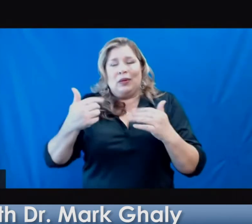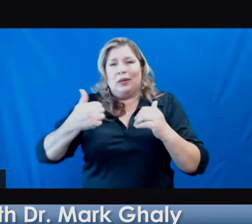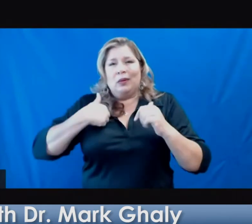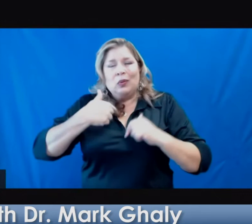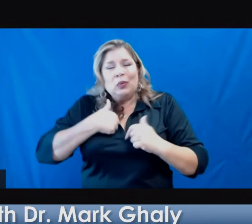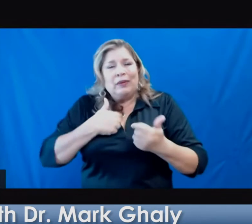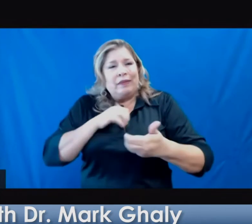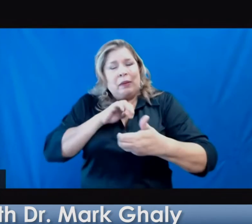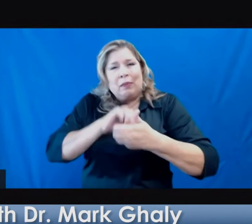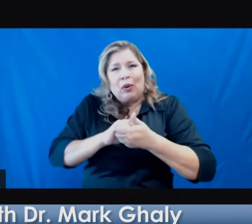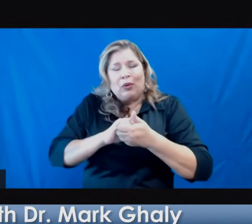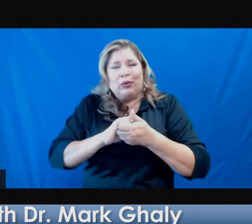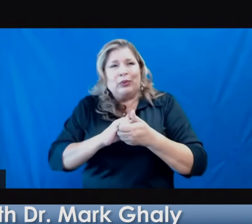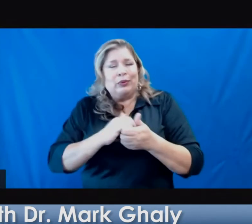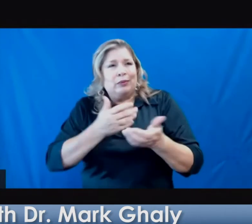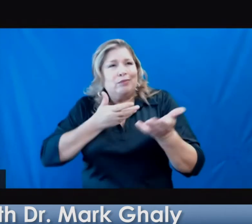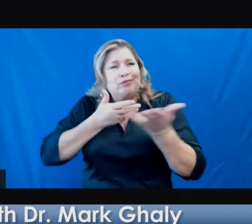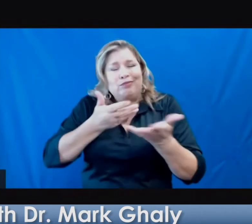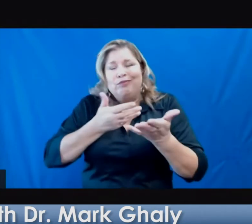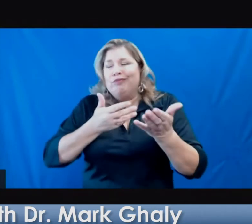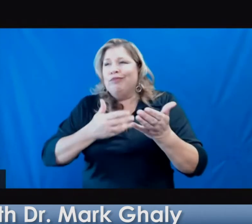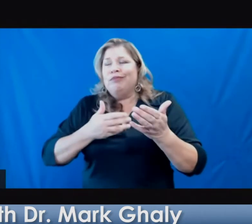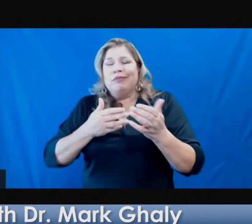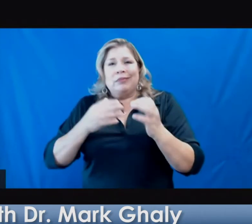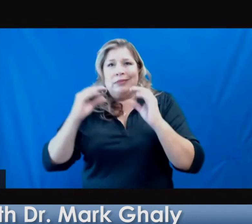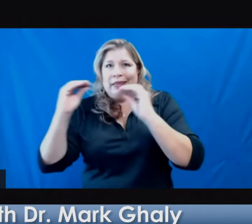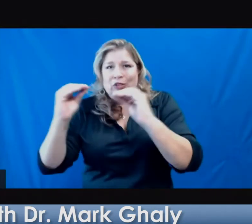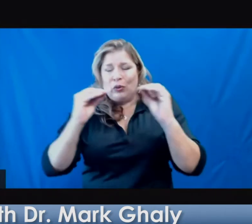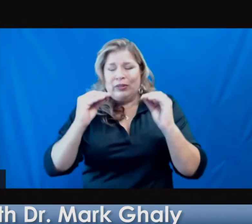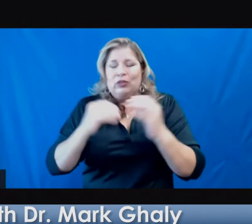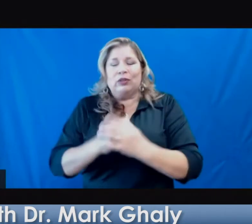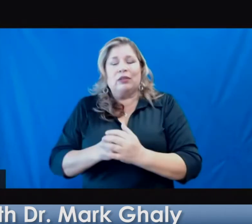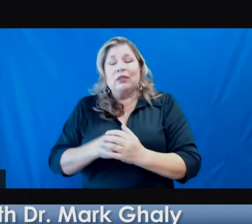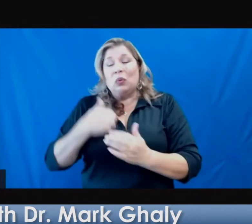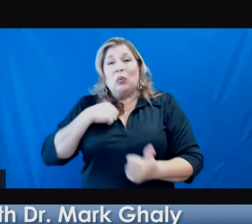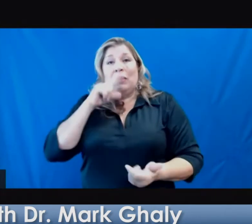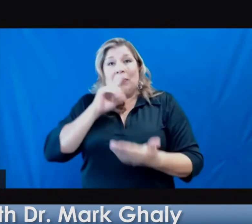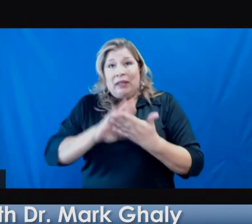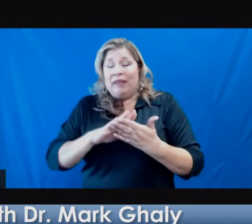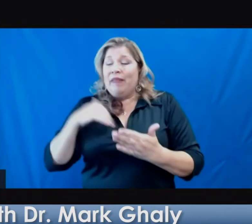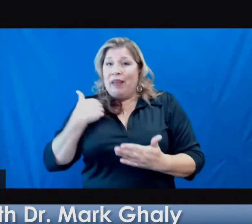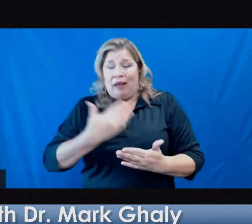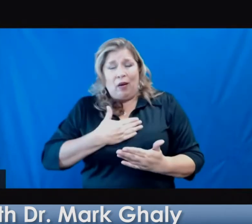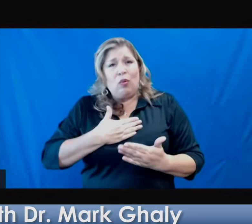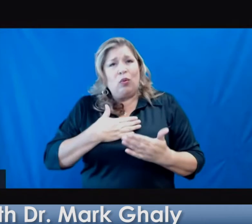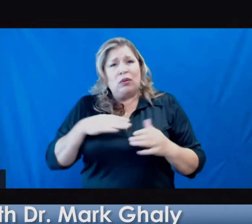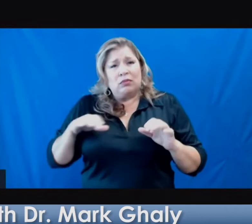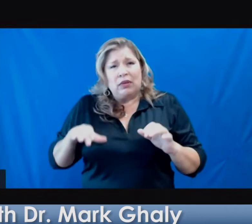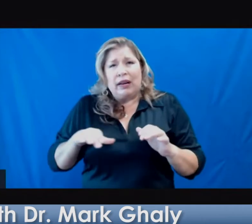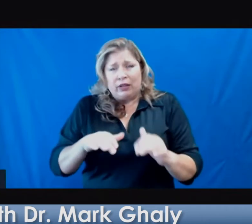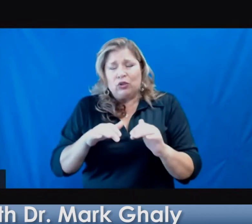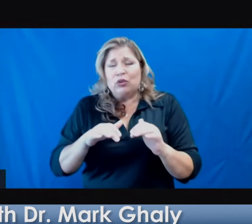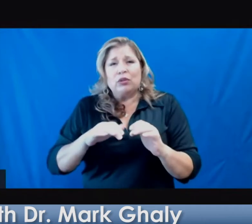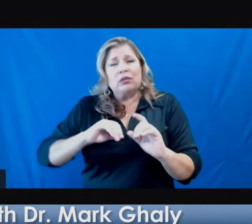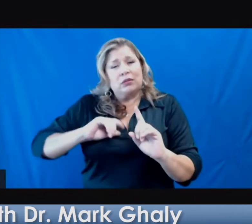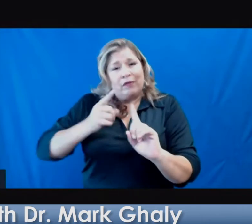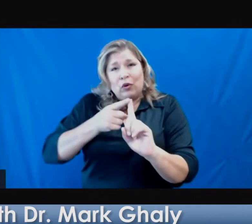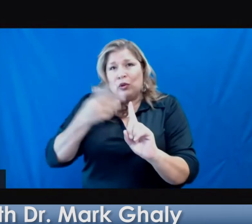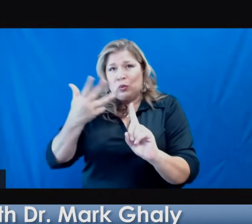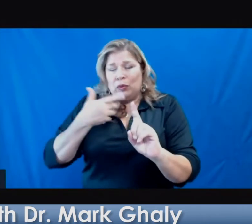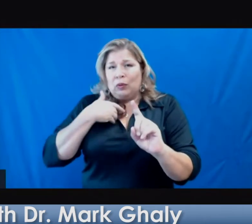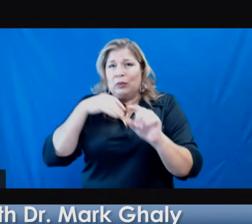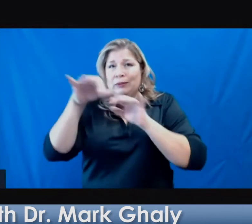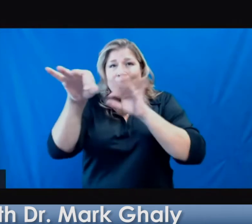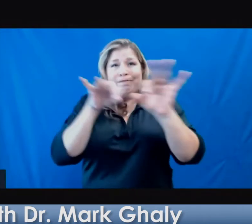and education. And we believe today's actions, just like many others, the first step is a clear explanation for why